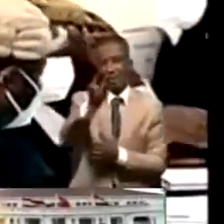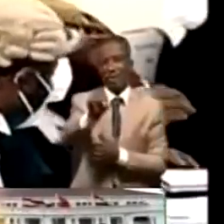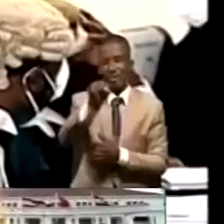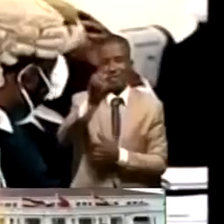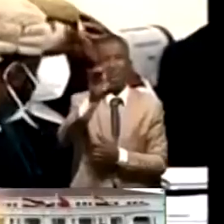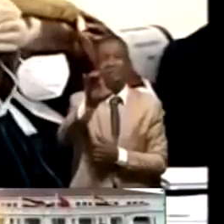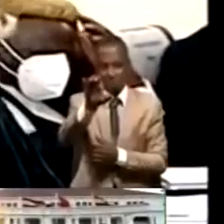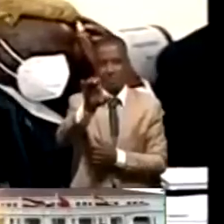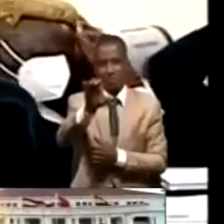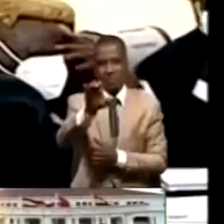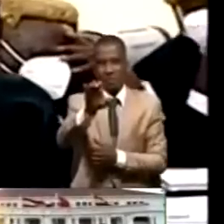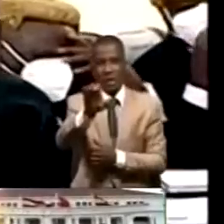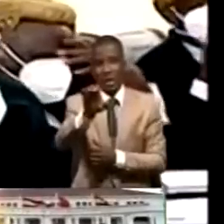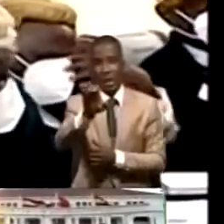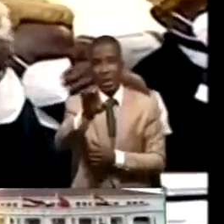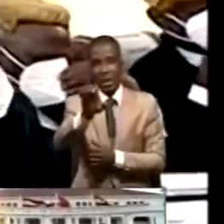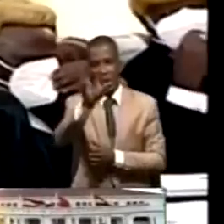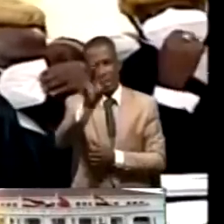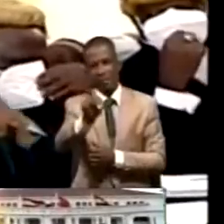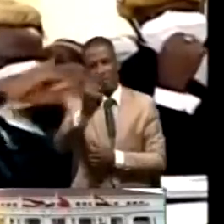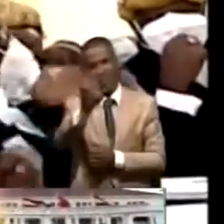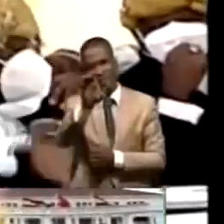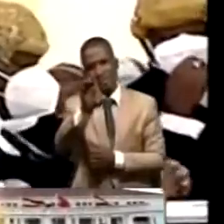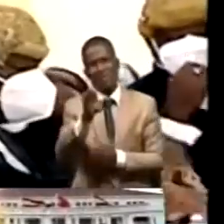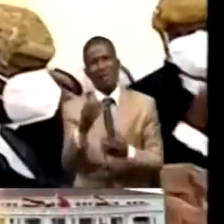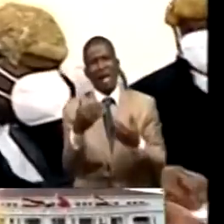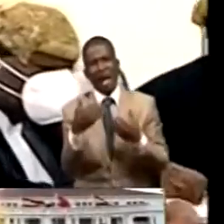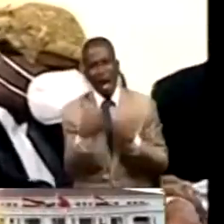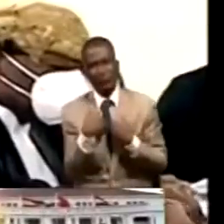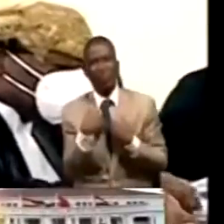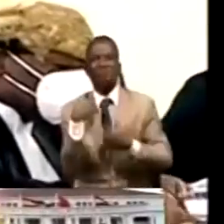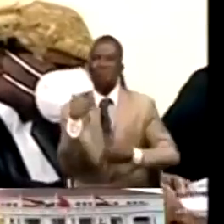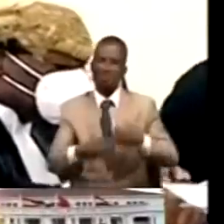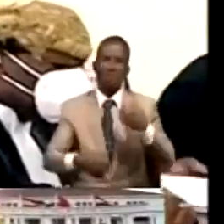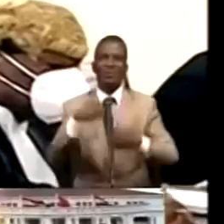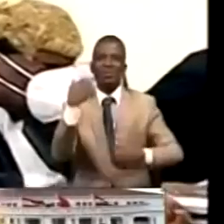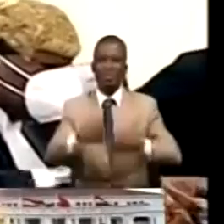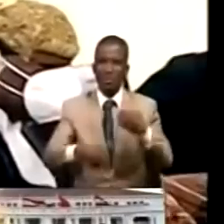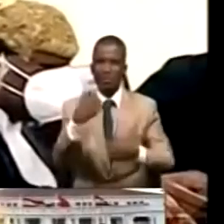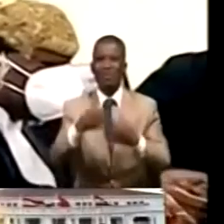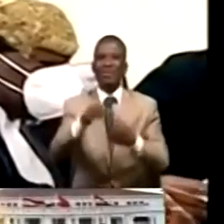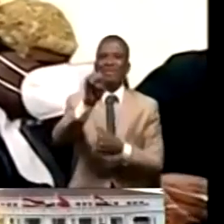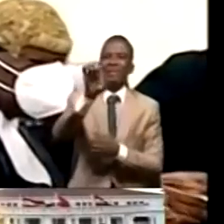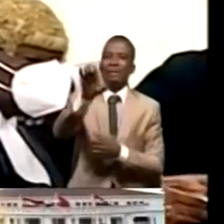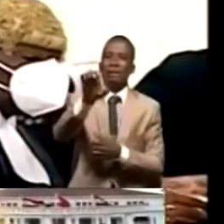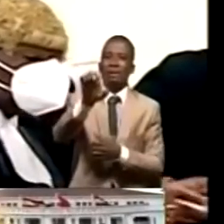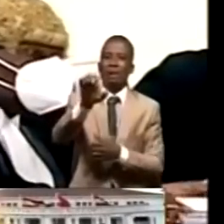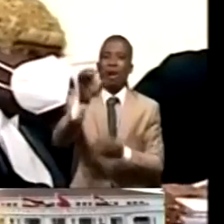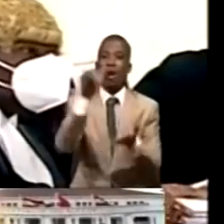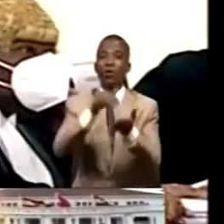the petitioner has always had a problem with the chairperson of the EC, not